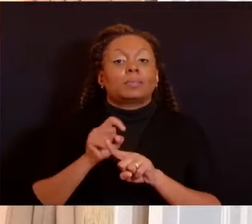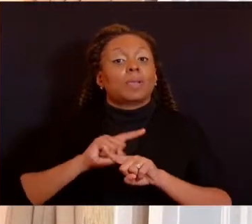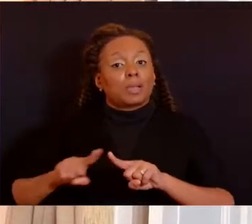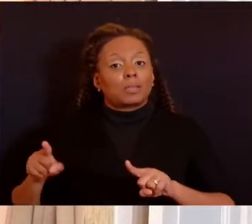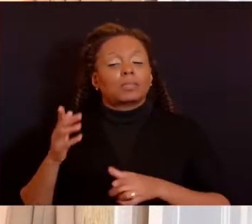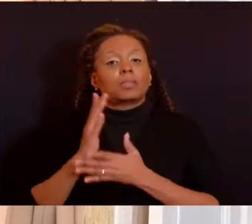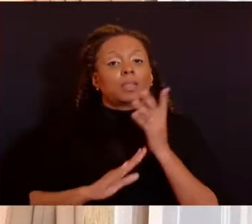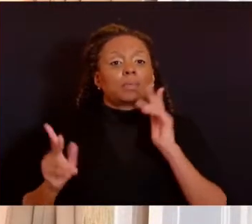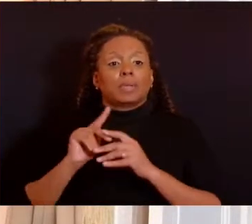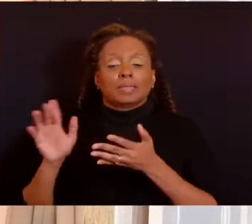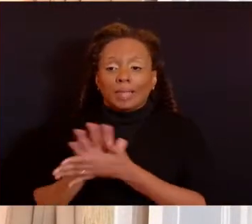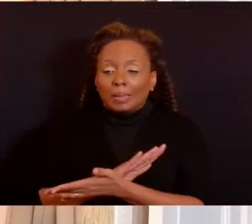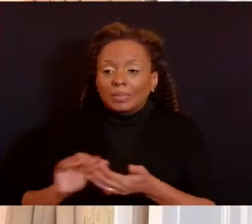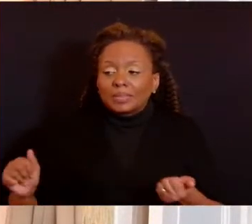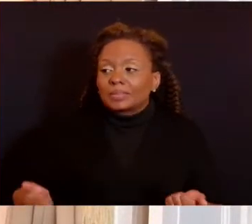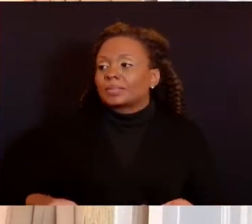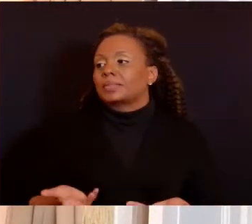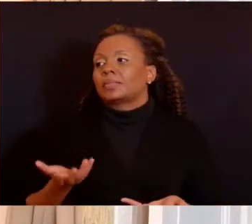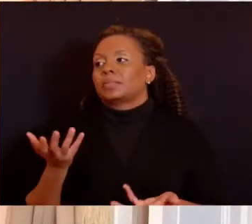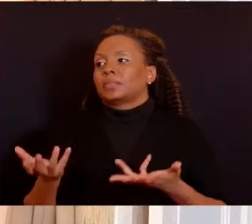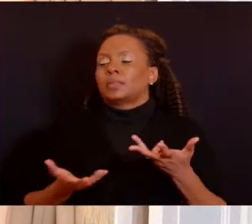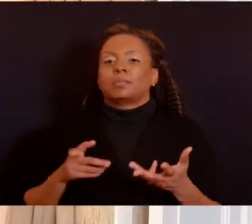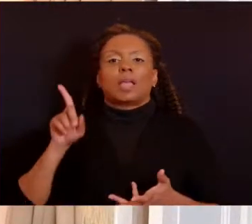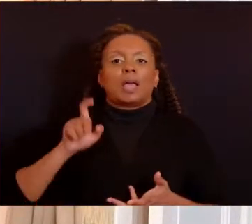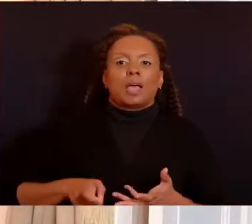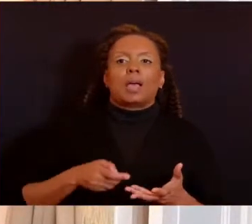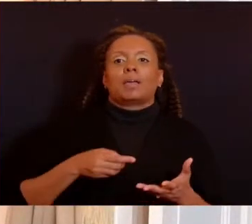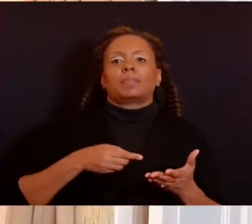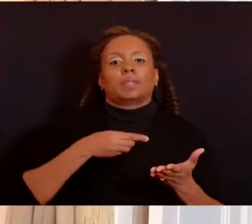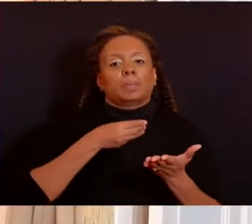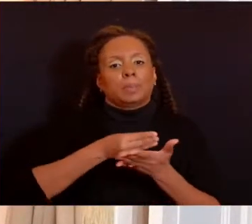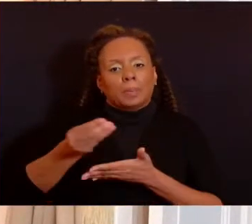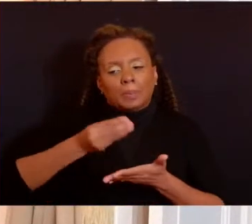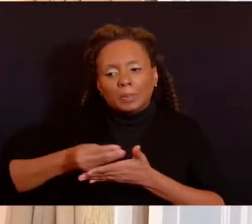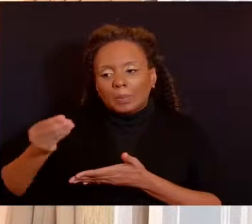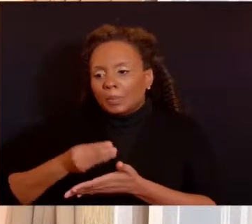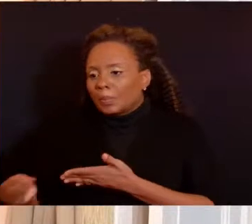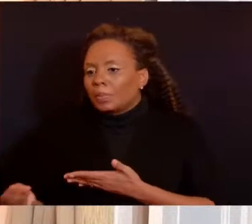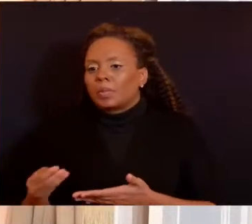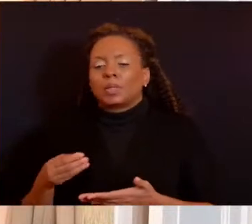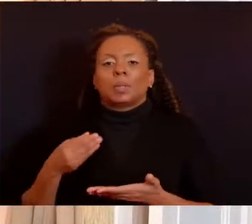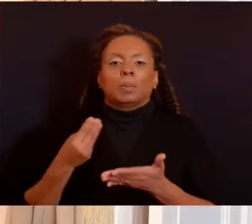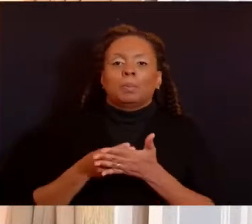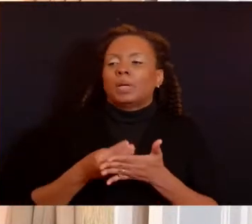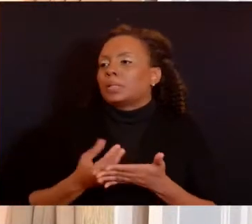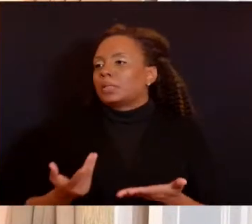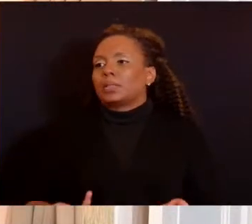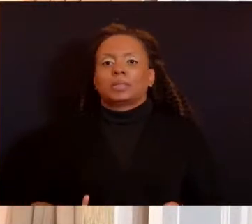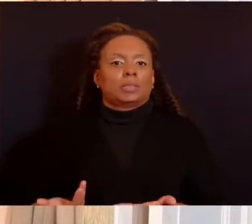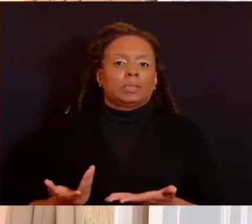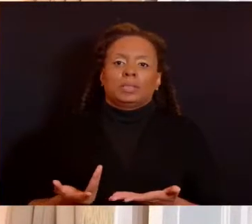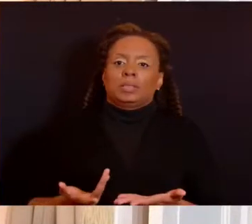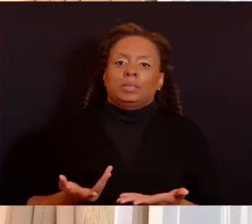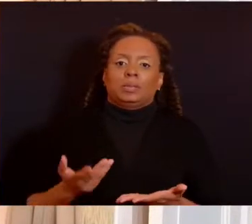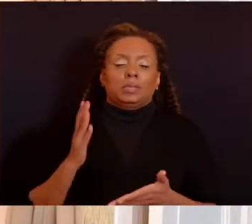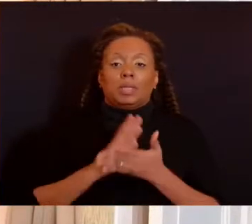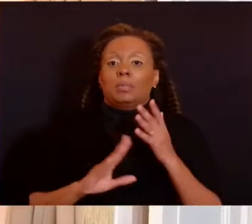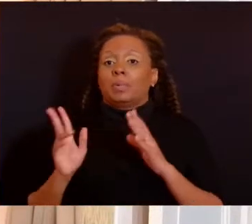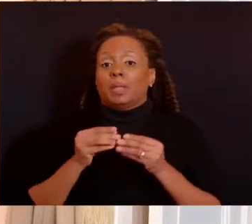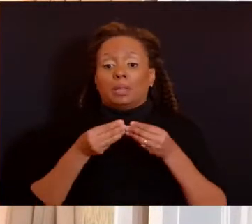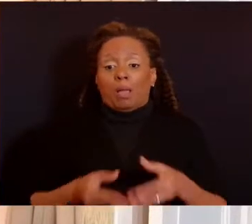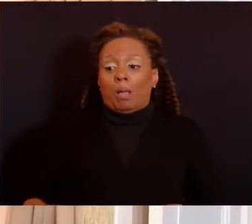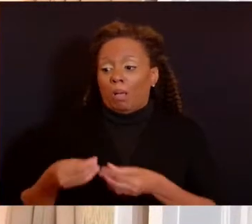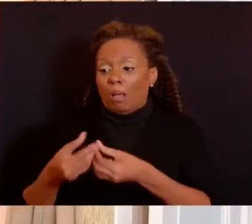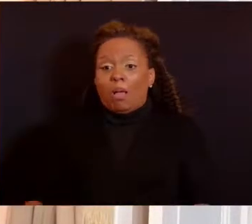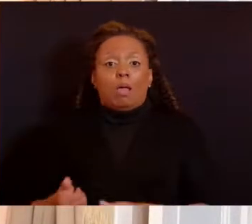damage. We do have now expenditure that we didn't expect to have. We do have people who have lost everything, and we do have people who have been